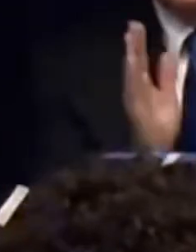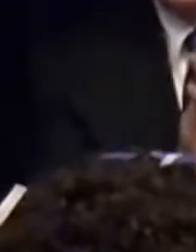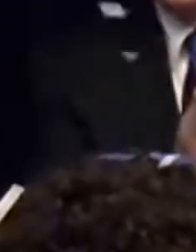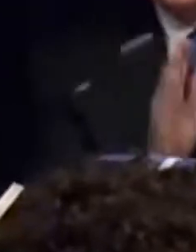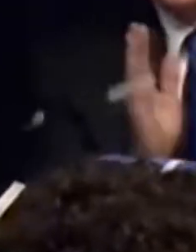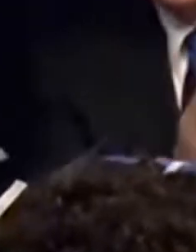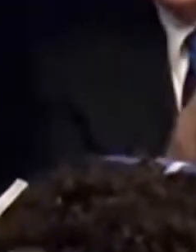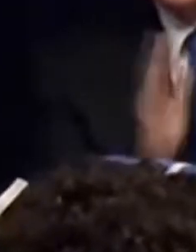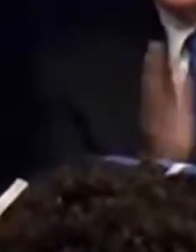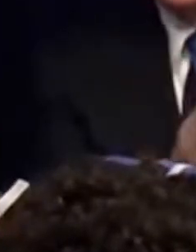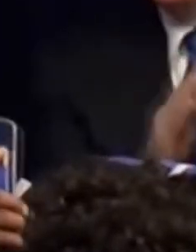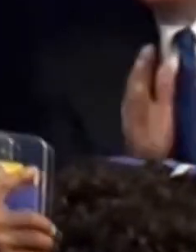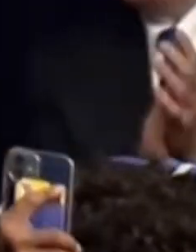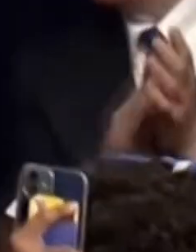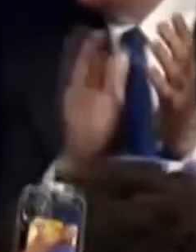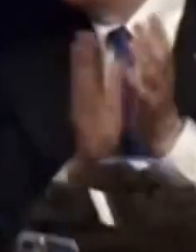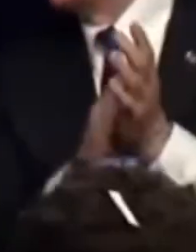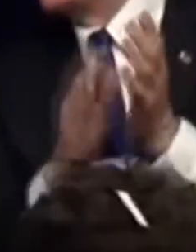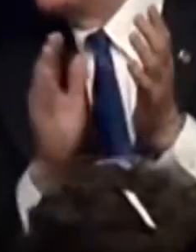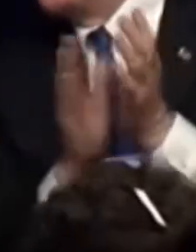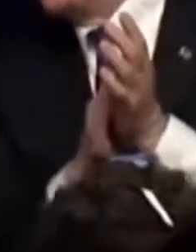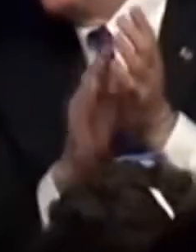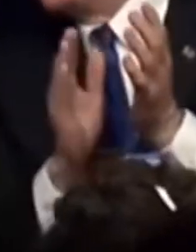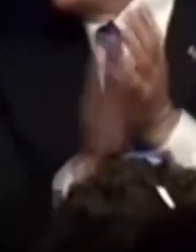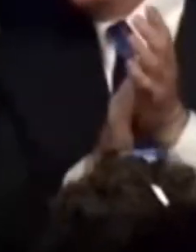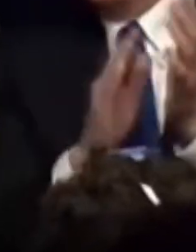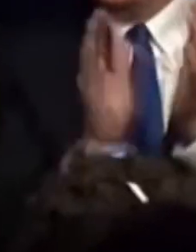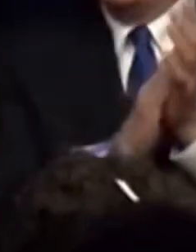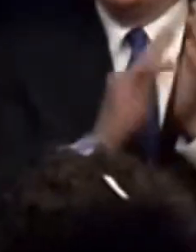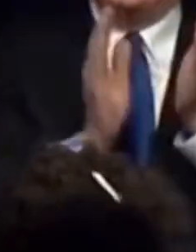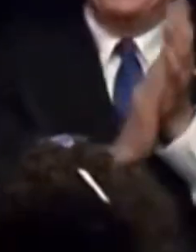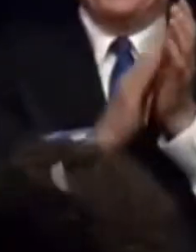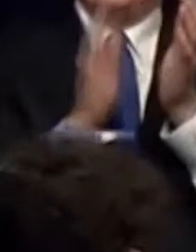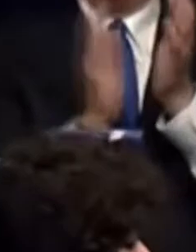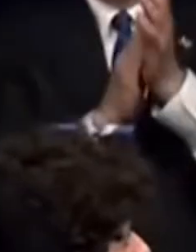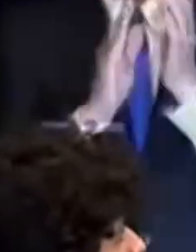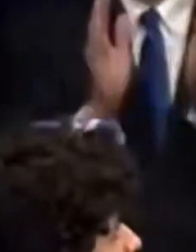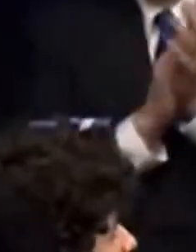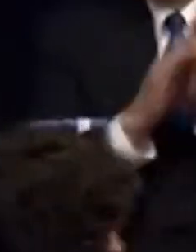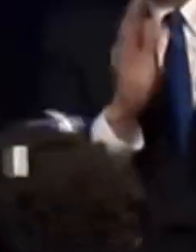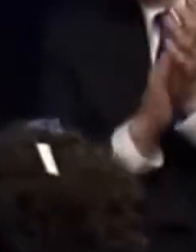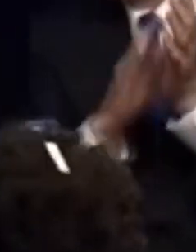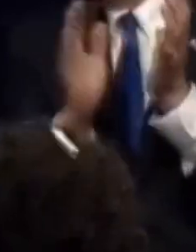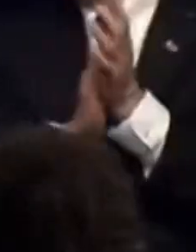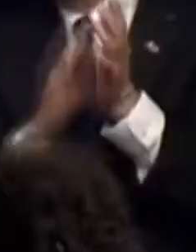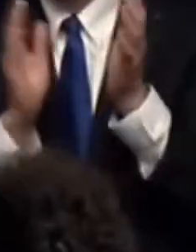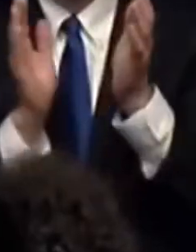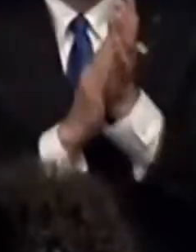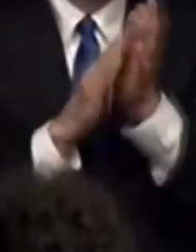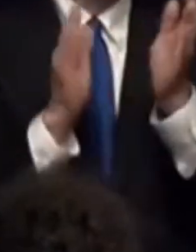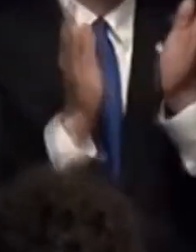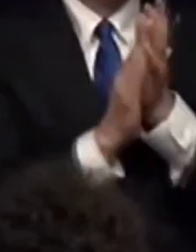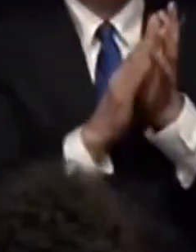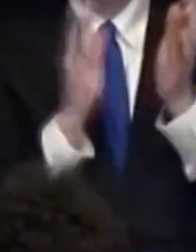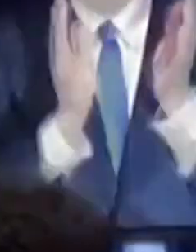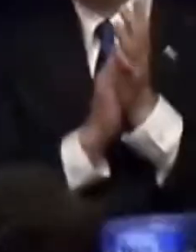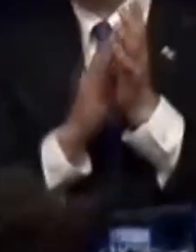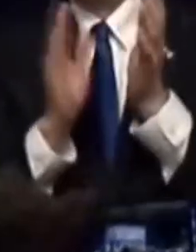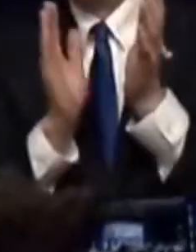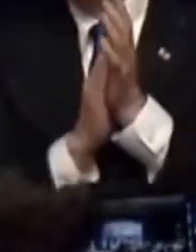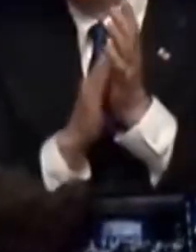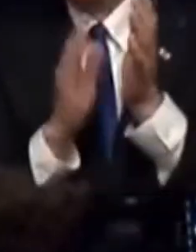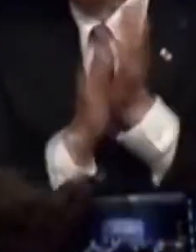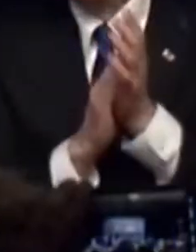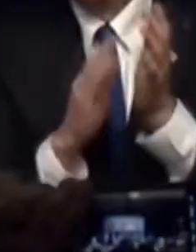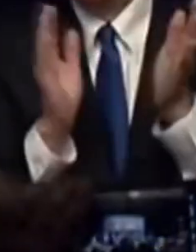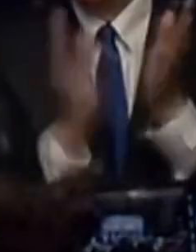to New York. Welcome to New York. It's been waiting for you. Welcome to New York.